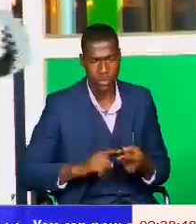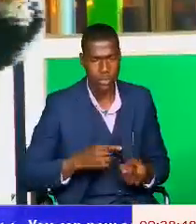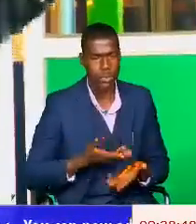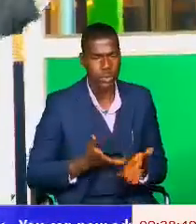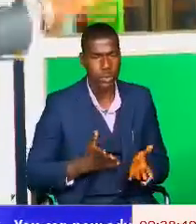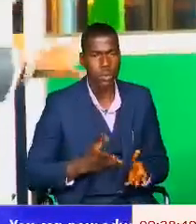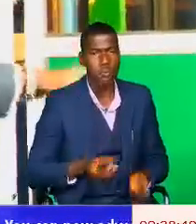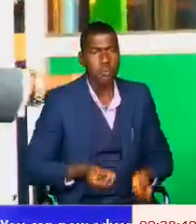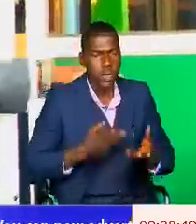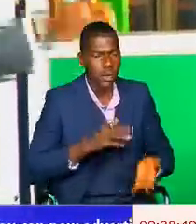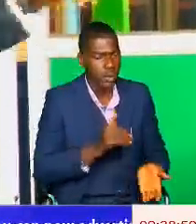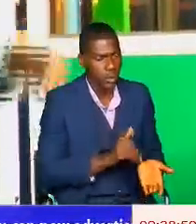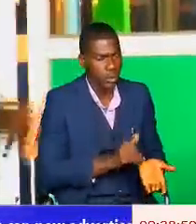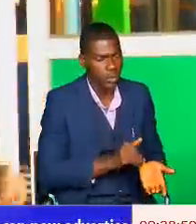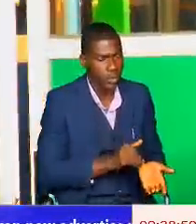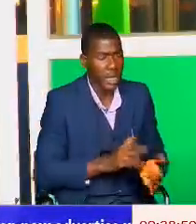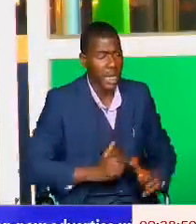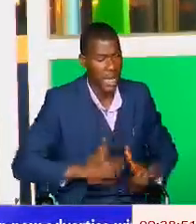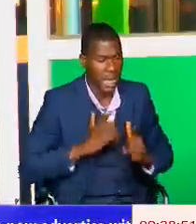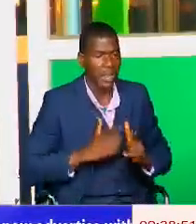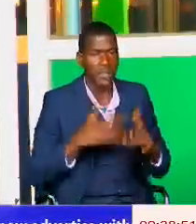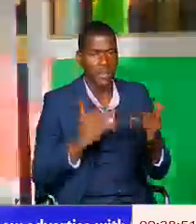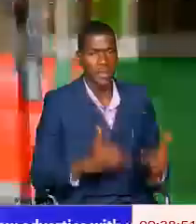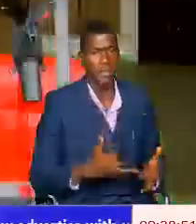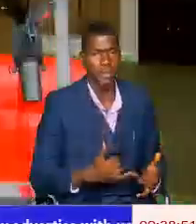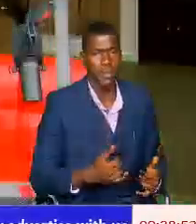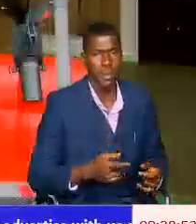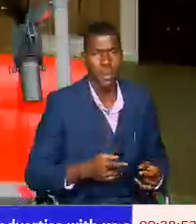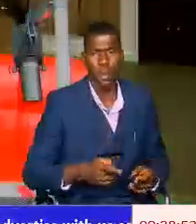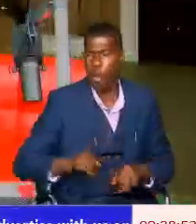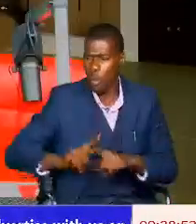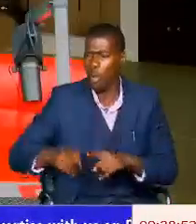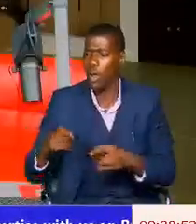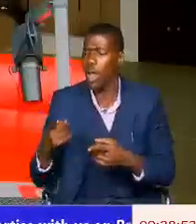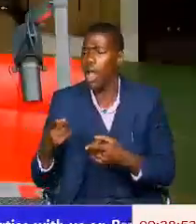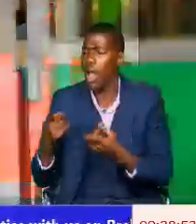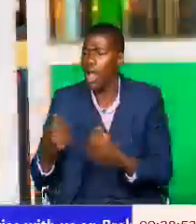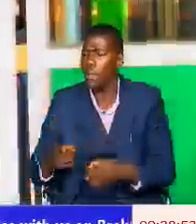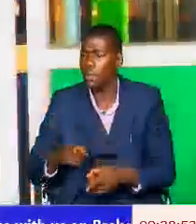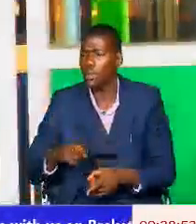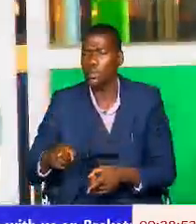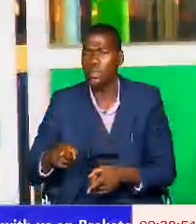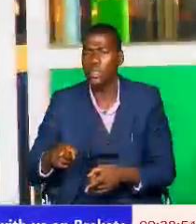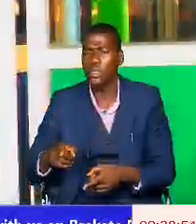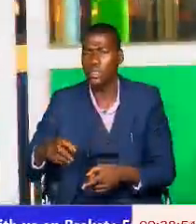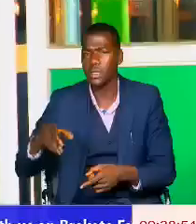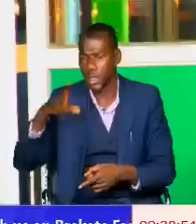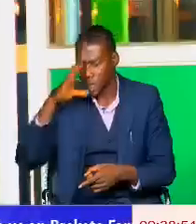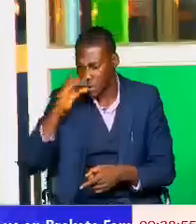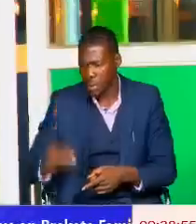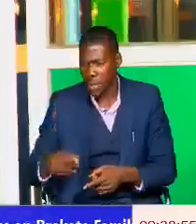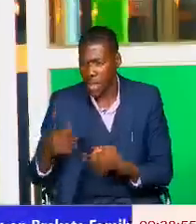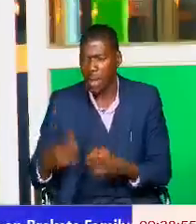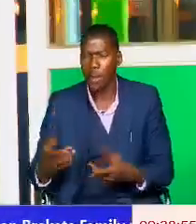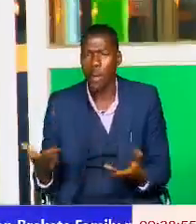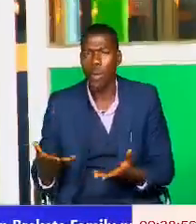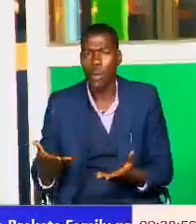these doctors, they there. They are living there. So what did happen to this man, money? Now, Hashim, this is his own peculiar